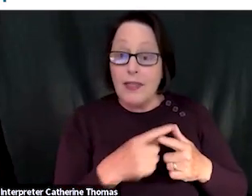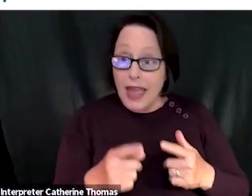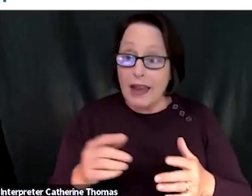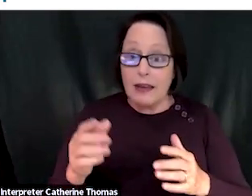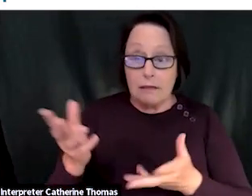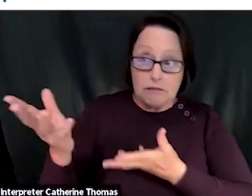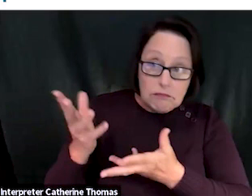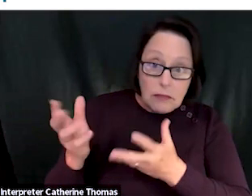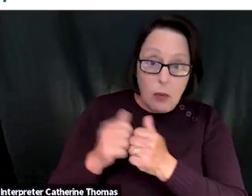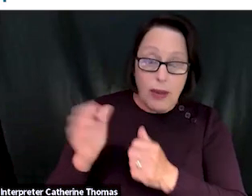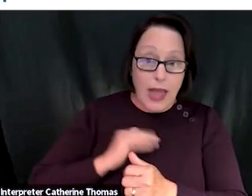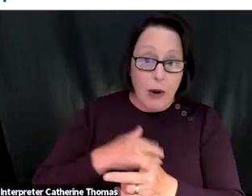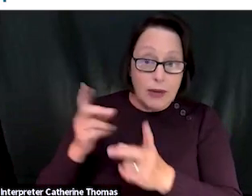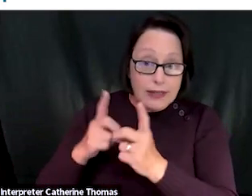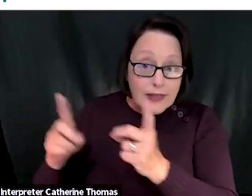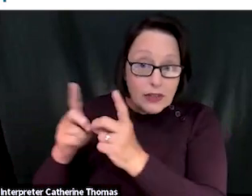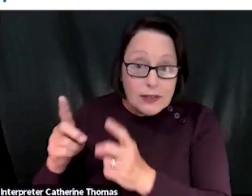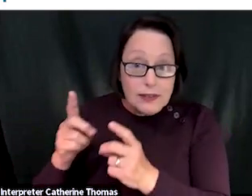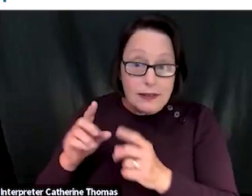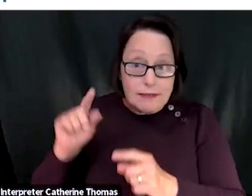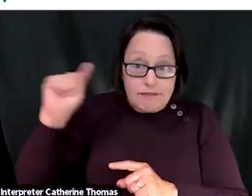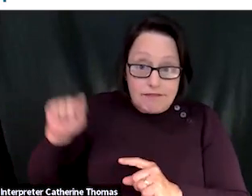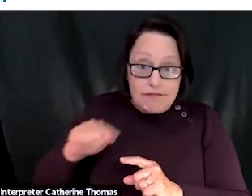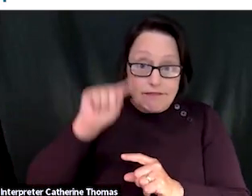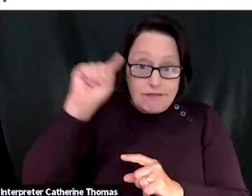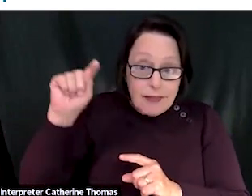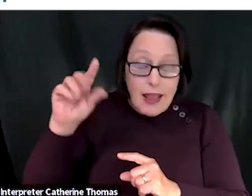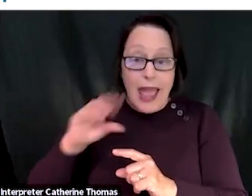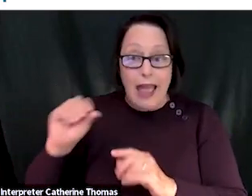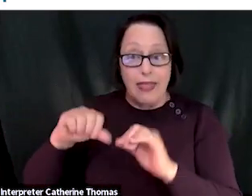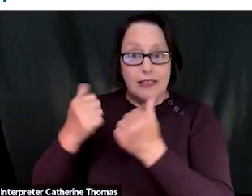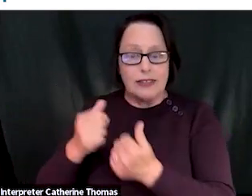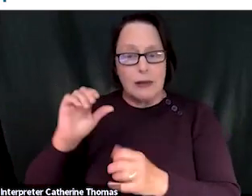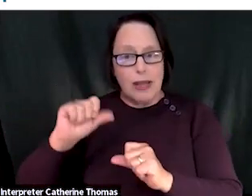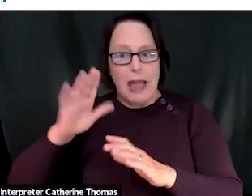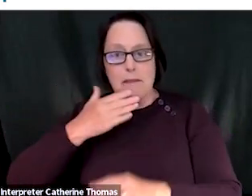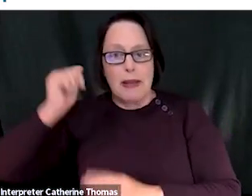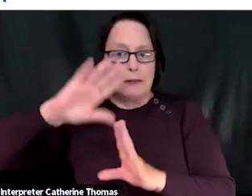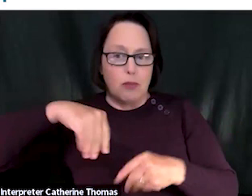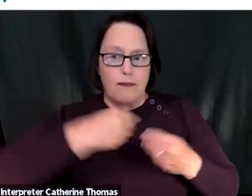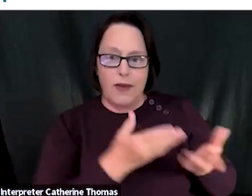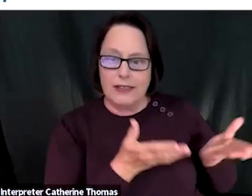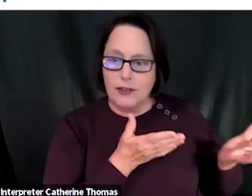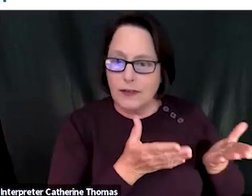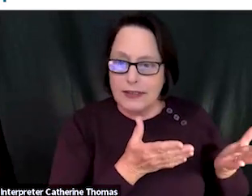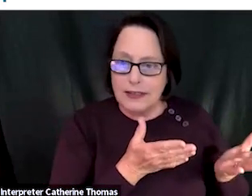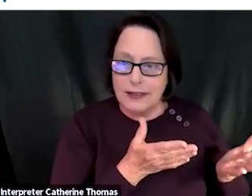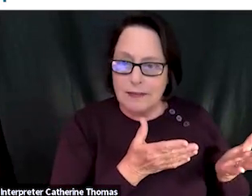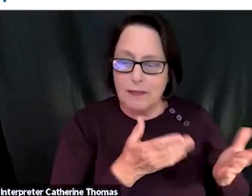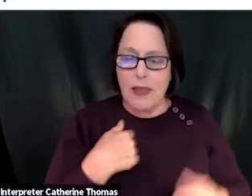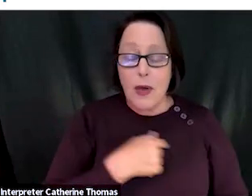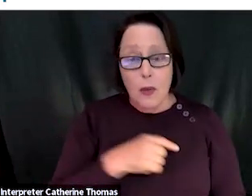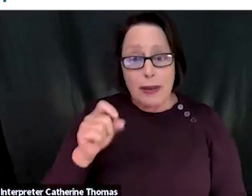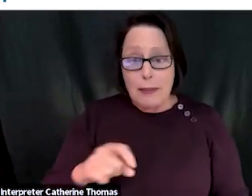our divisions in the agency to best provide these services. We must